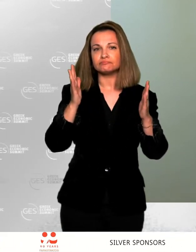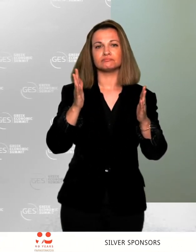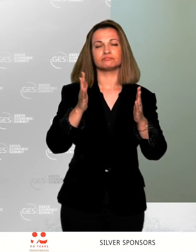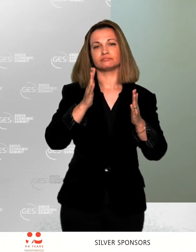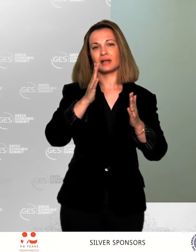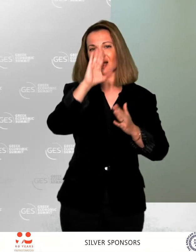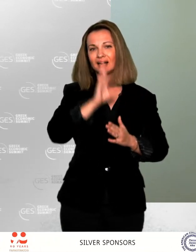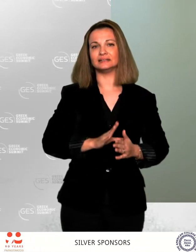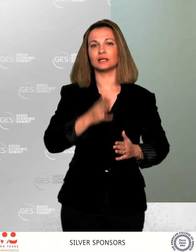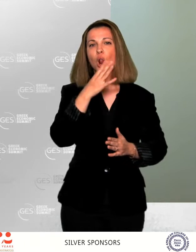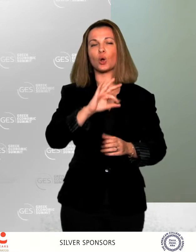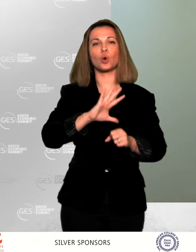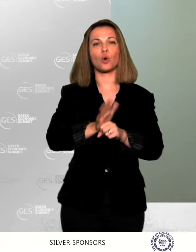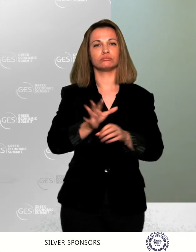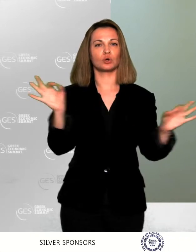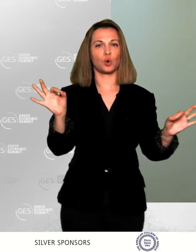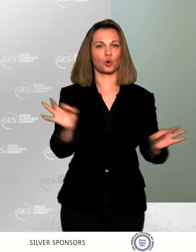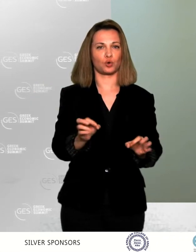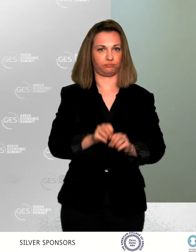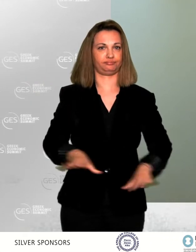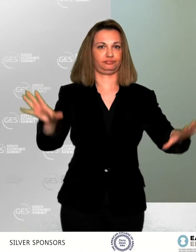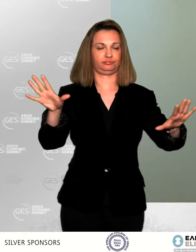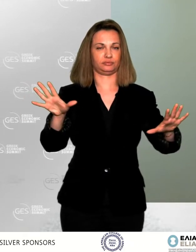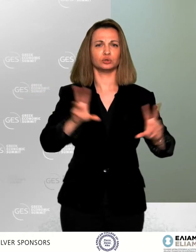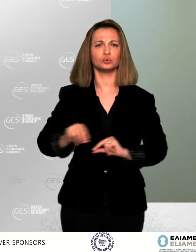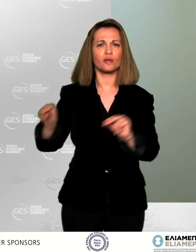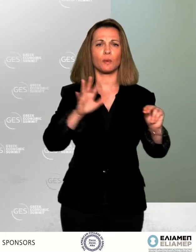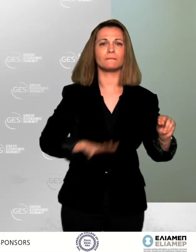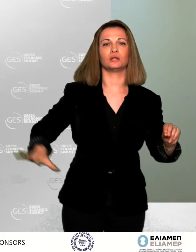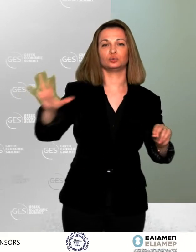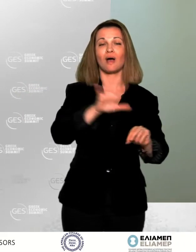of transfers? I very much doubt that this is politically feasible.